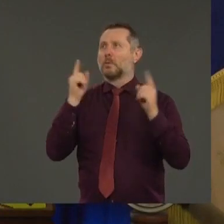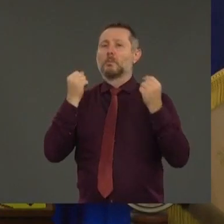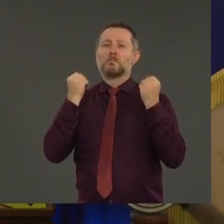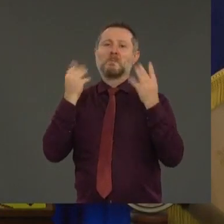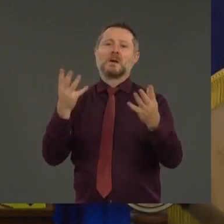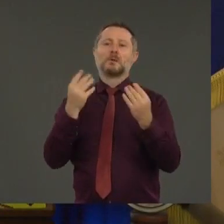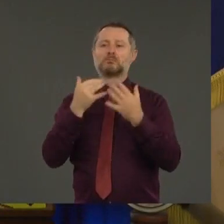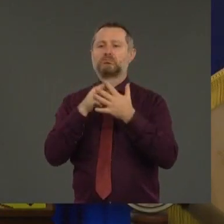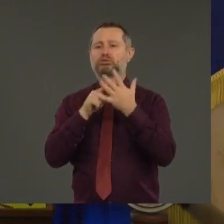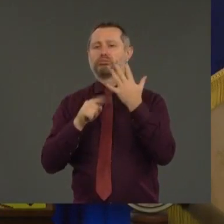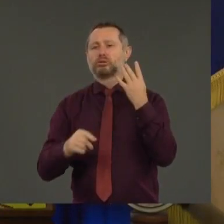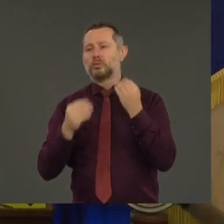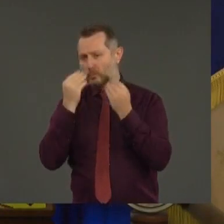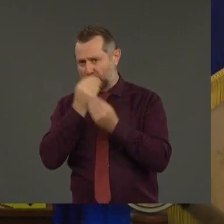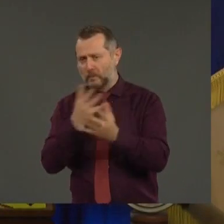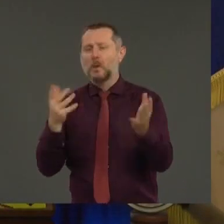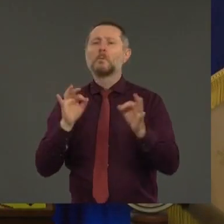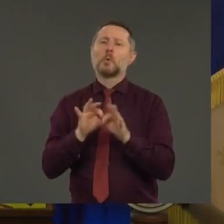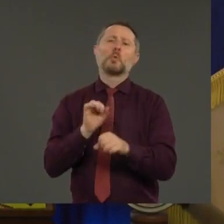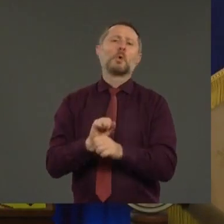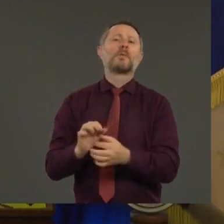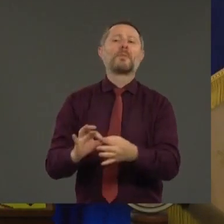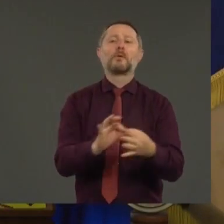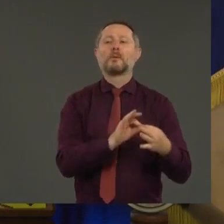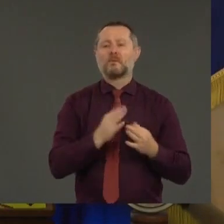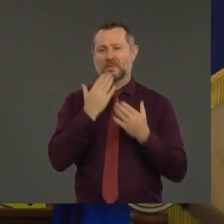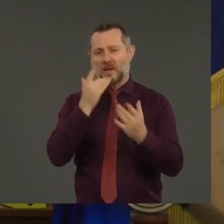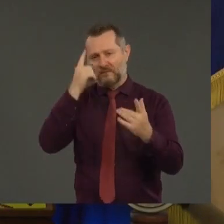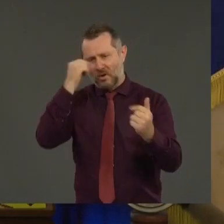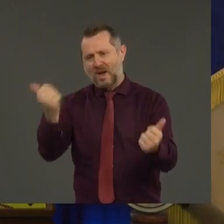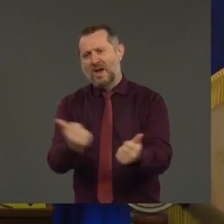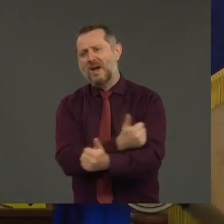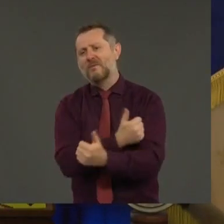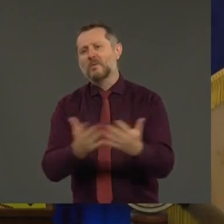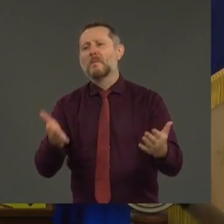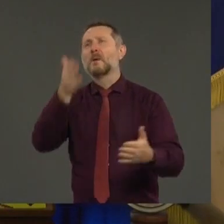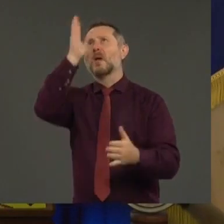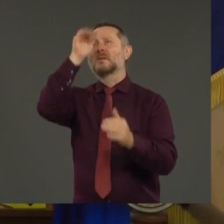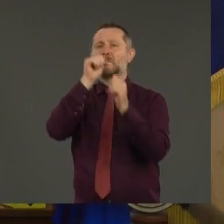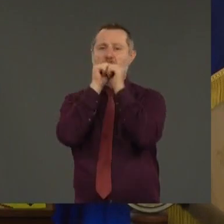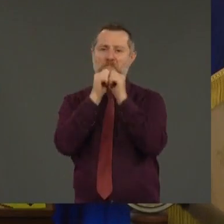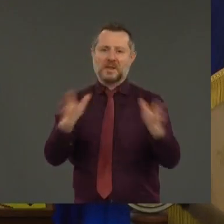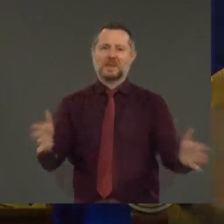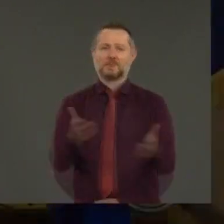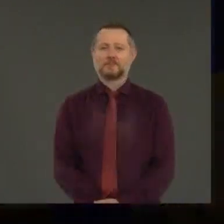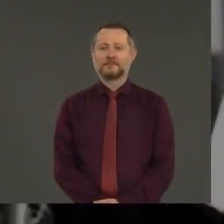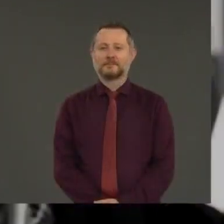listening together. Thank you for everything, and God bless.